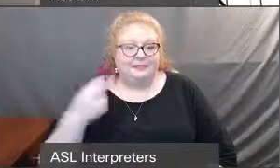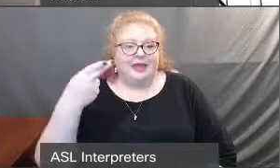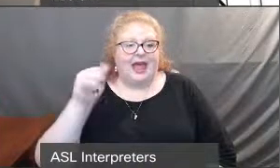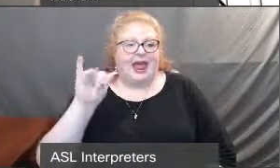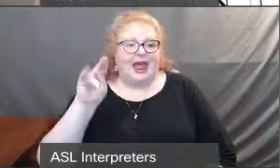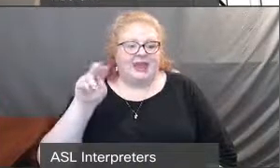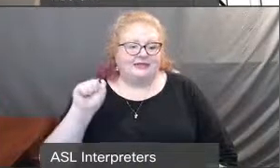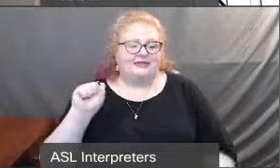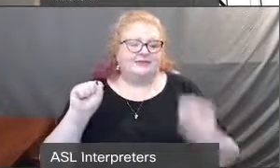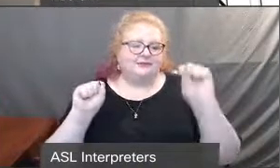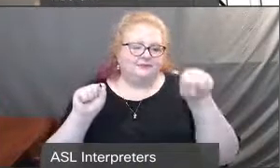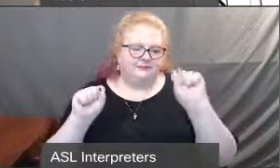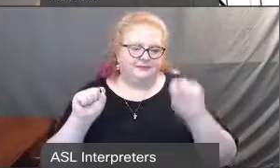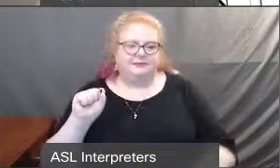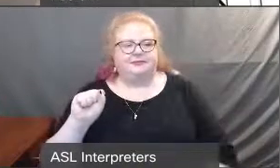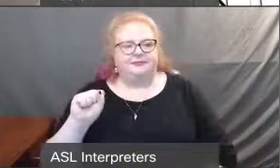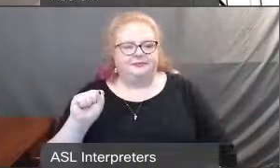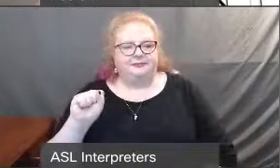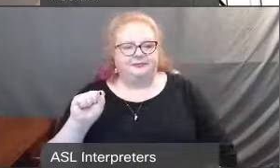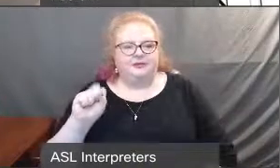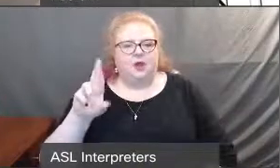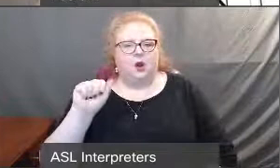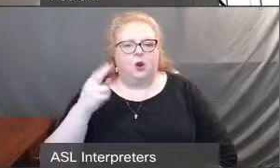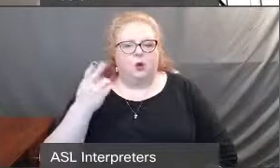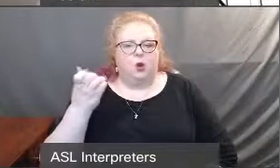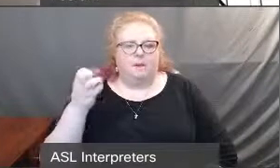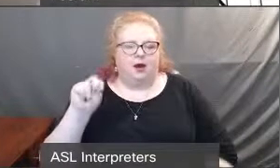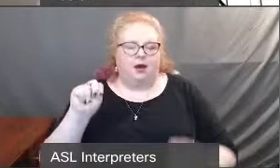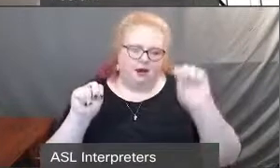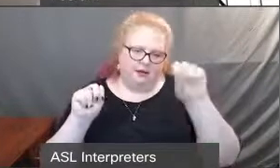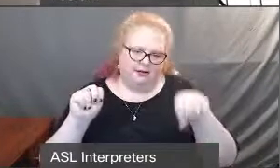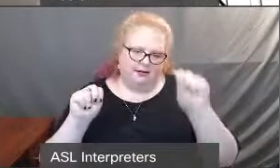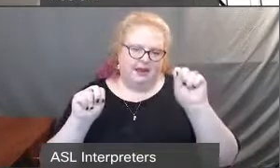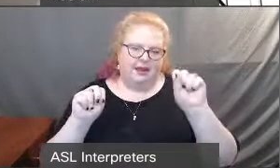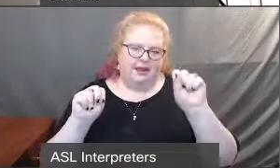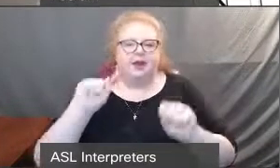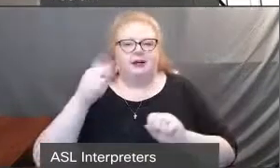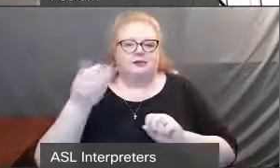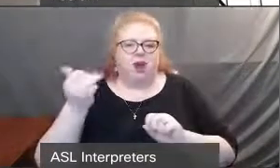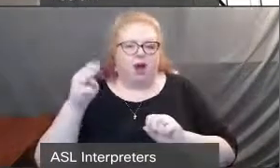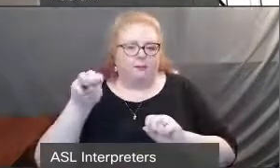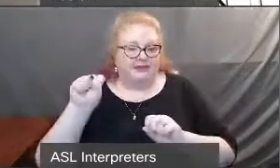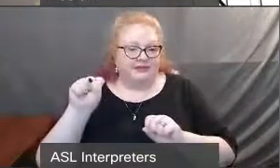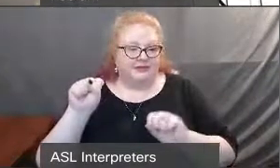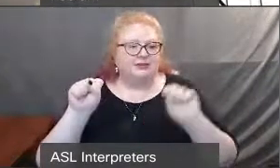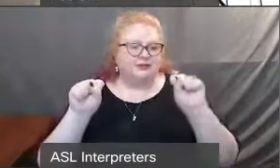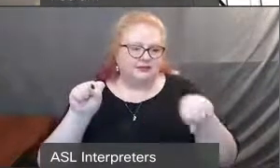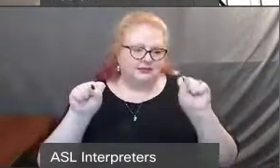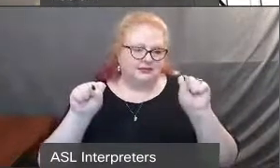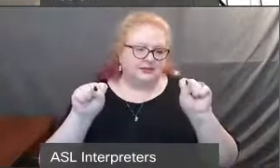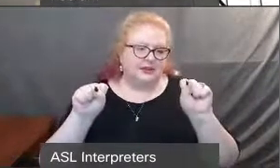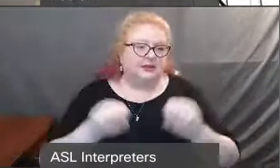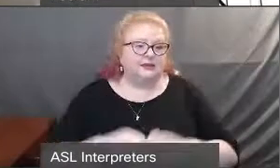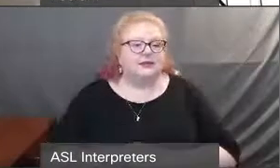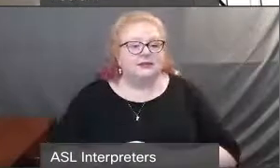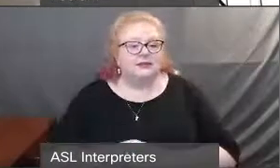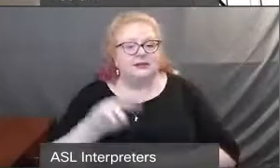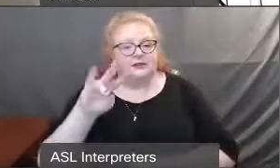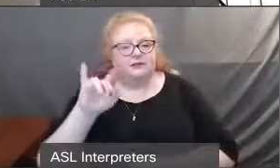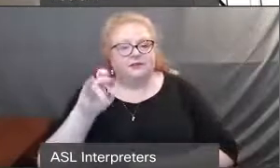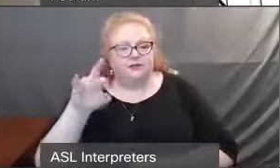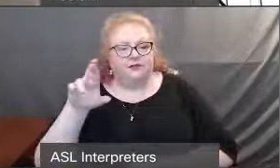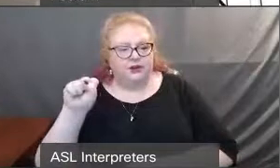Haynes? Yes. Ramon? Yes. Thomas? Yes.